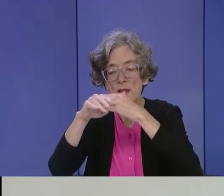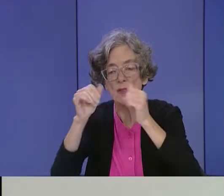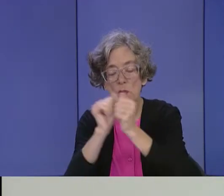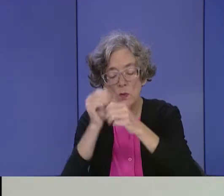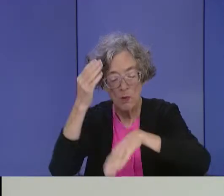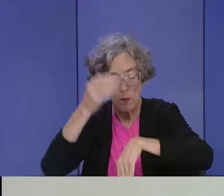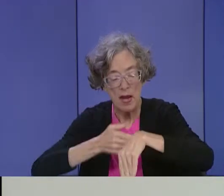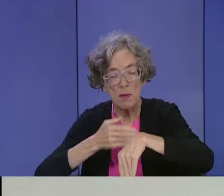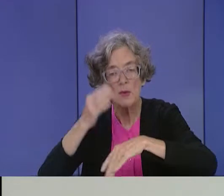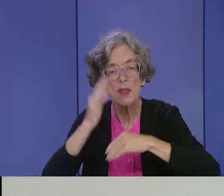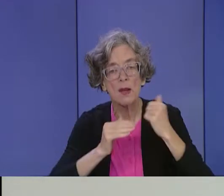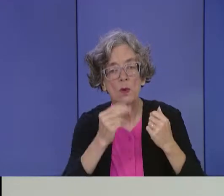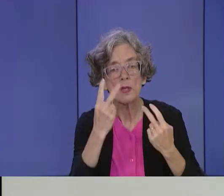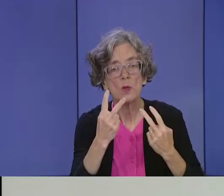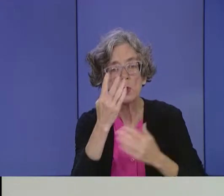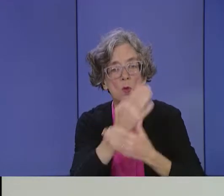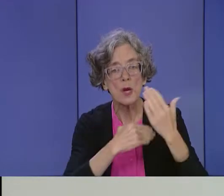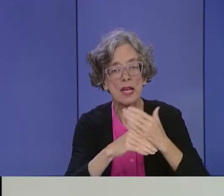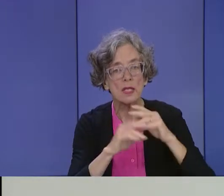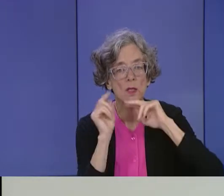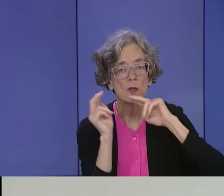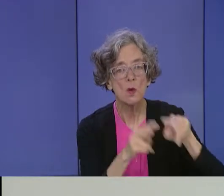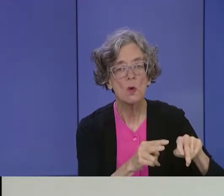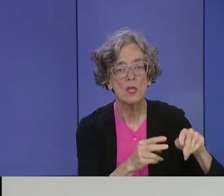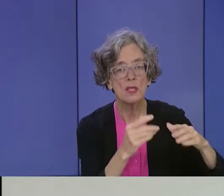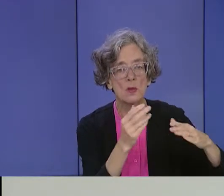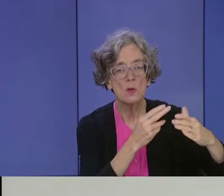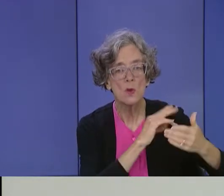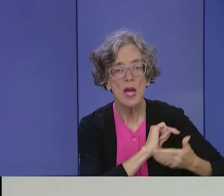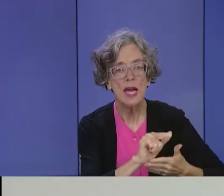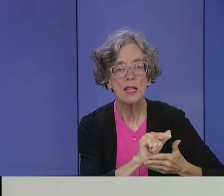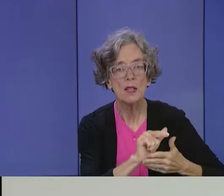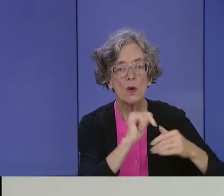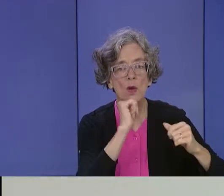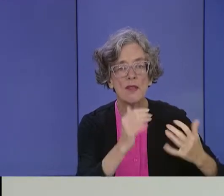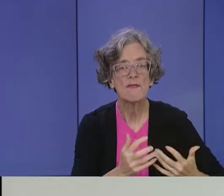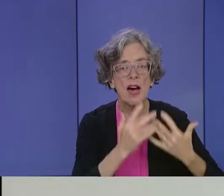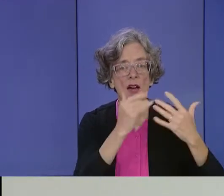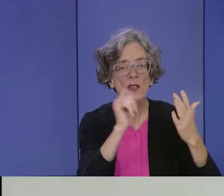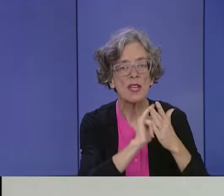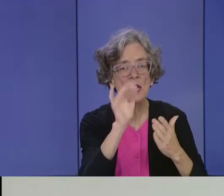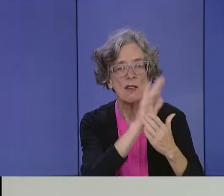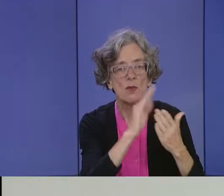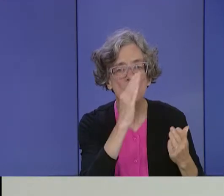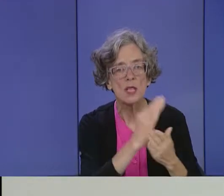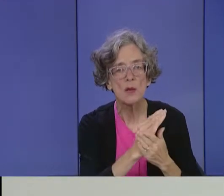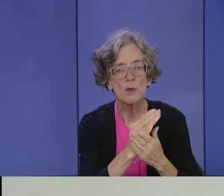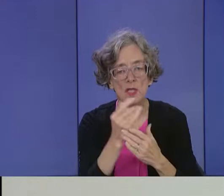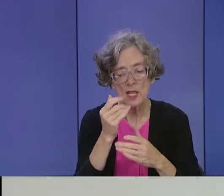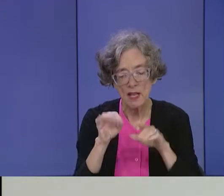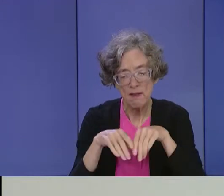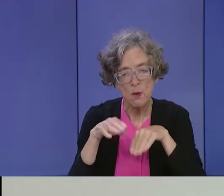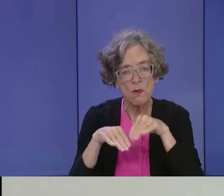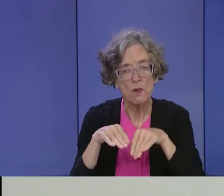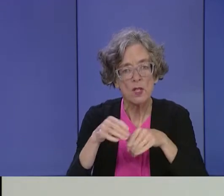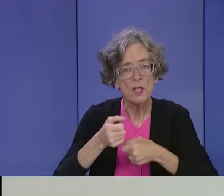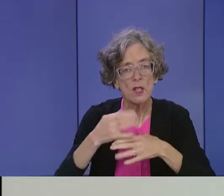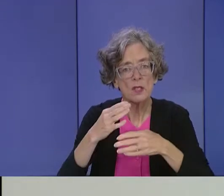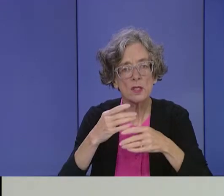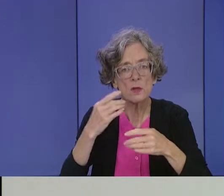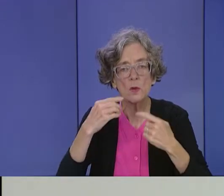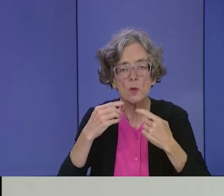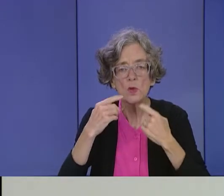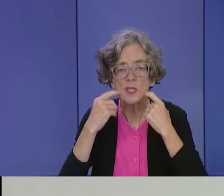maimed than with two hands to go into Gehenna, into the unquenchable fire. And if your foot causes you to sin, cut it